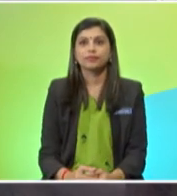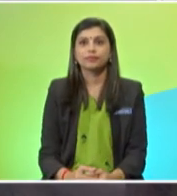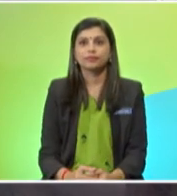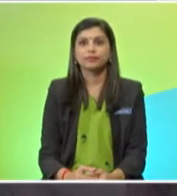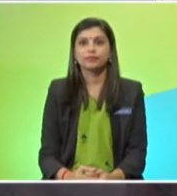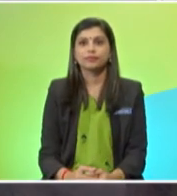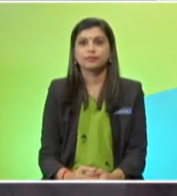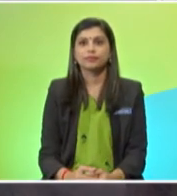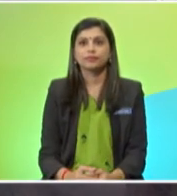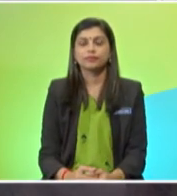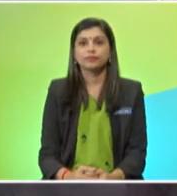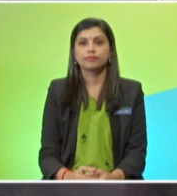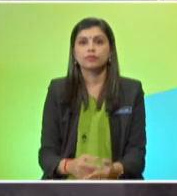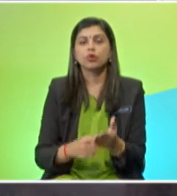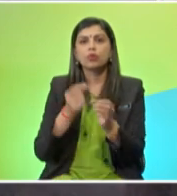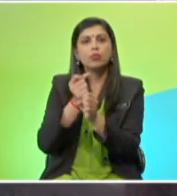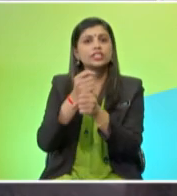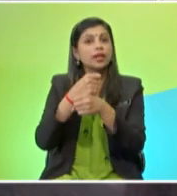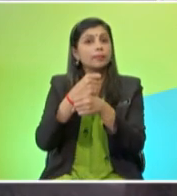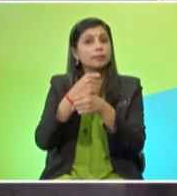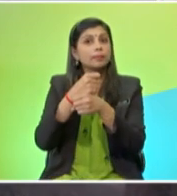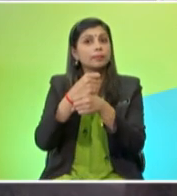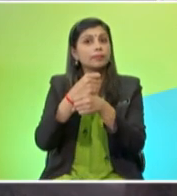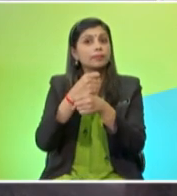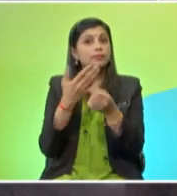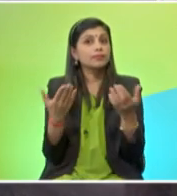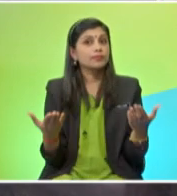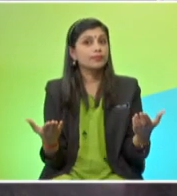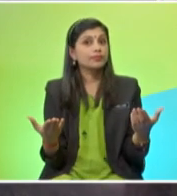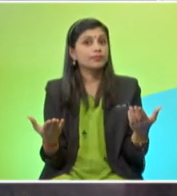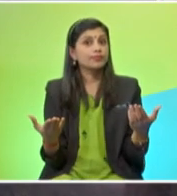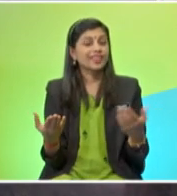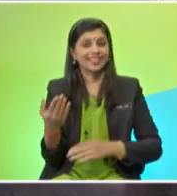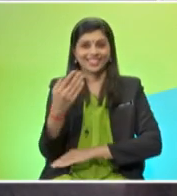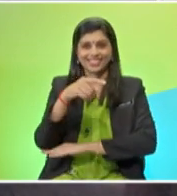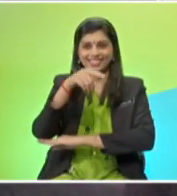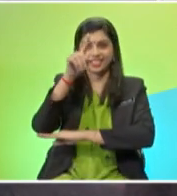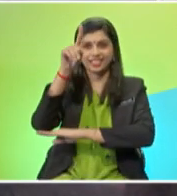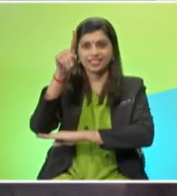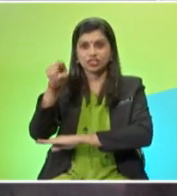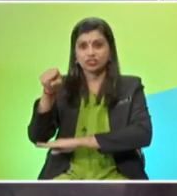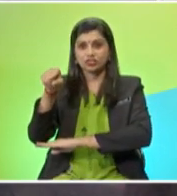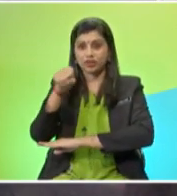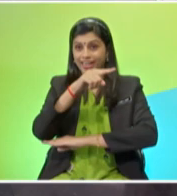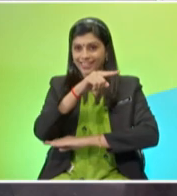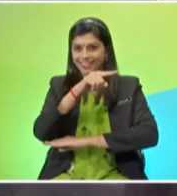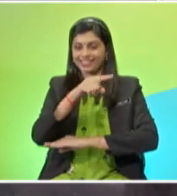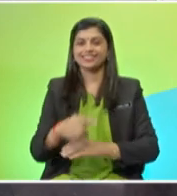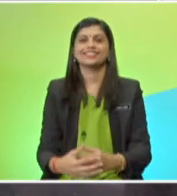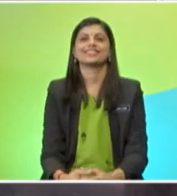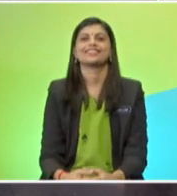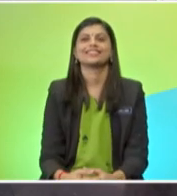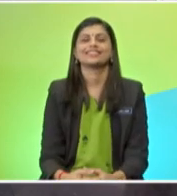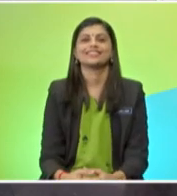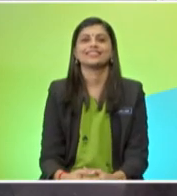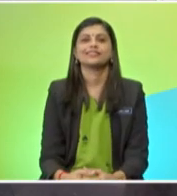roof. What shape is this, Hanif? I think it looks like a triangle shape, yes, is that right? Yes, it's a triangular shape,